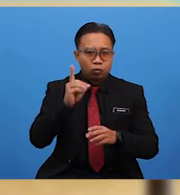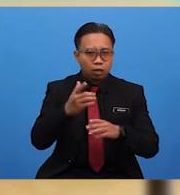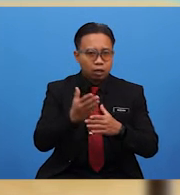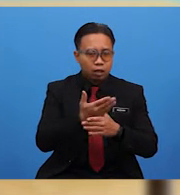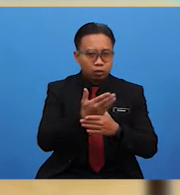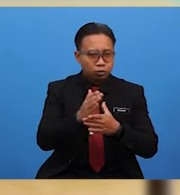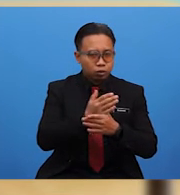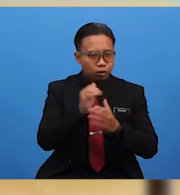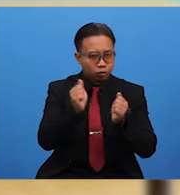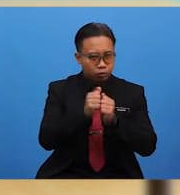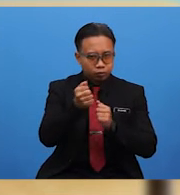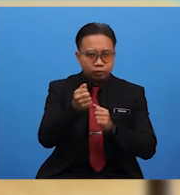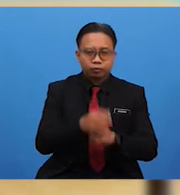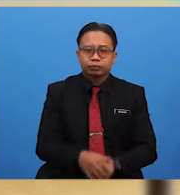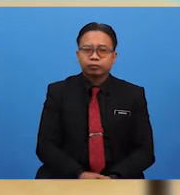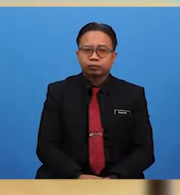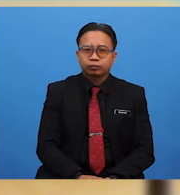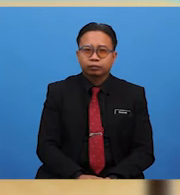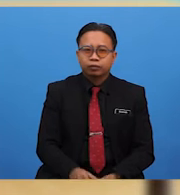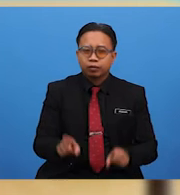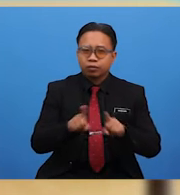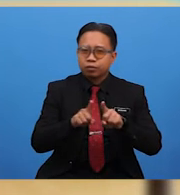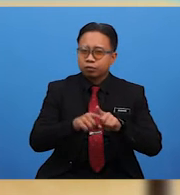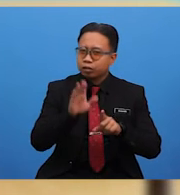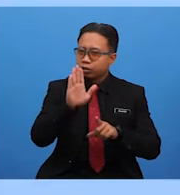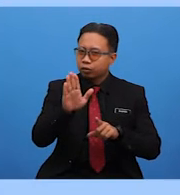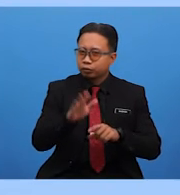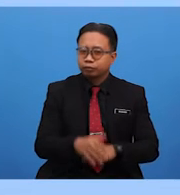answers. Are they similar to yours?